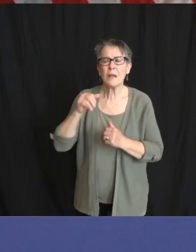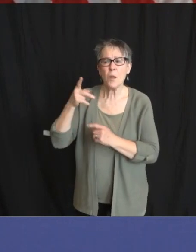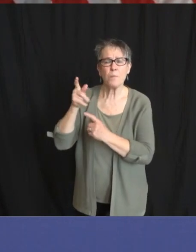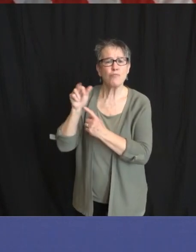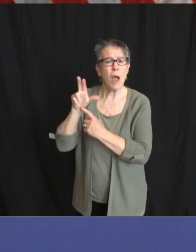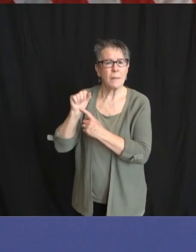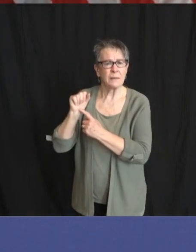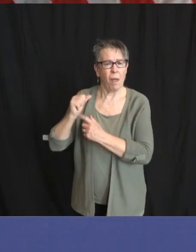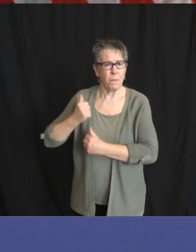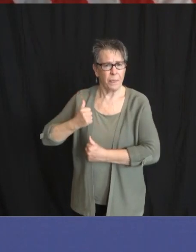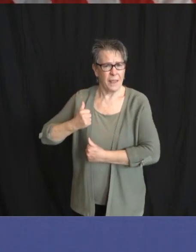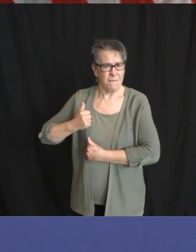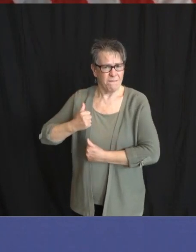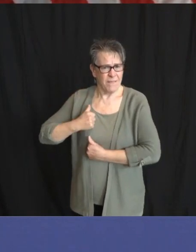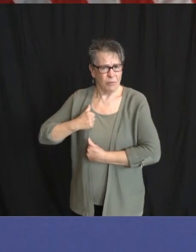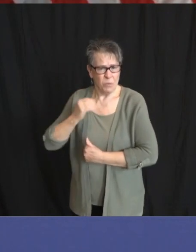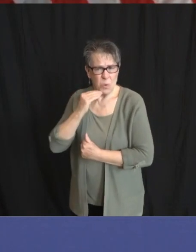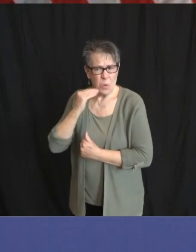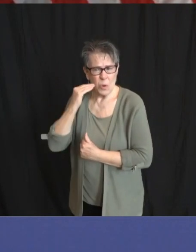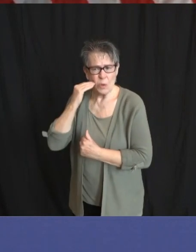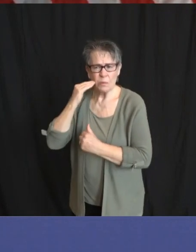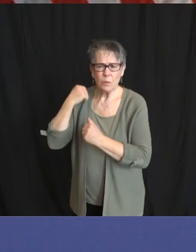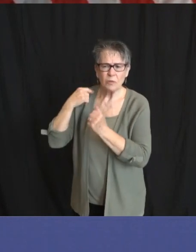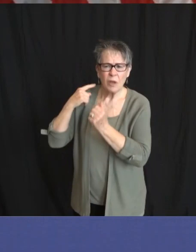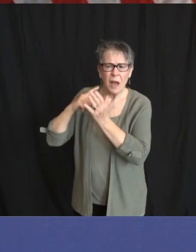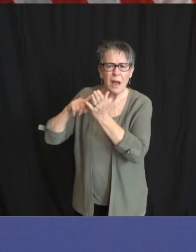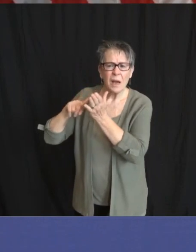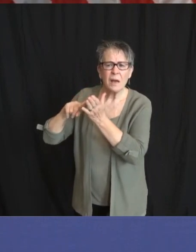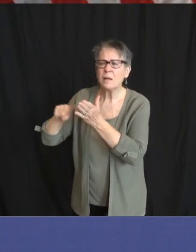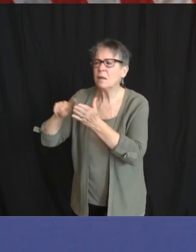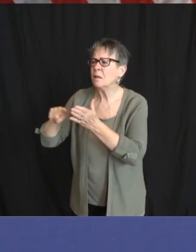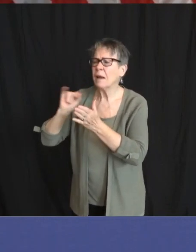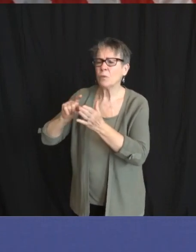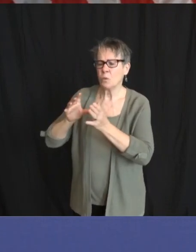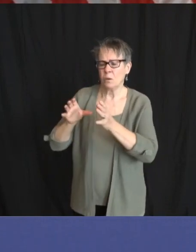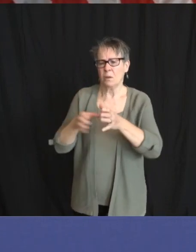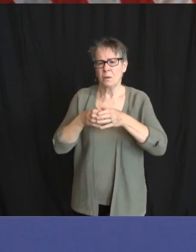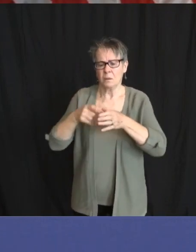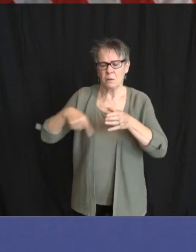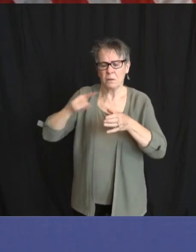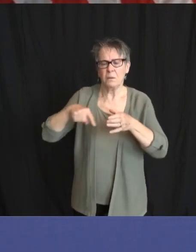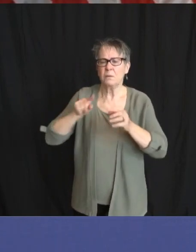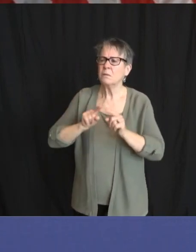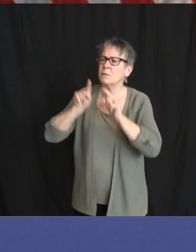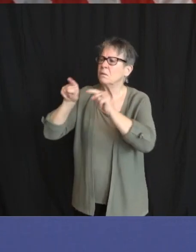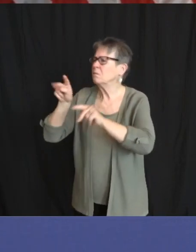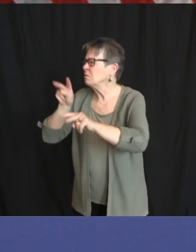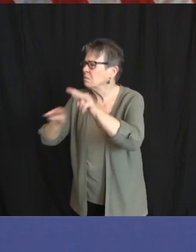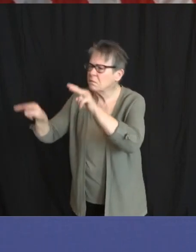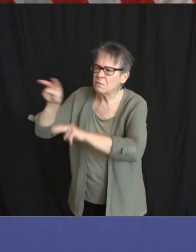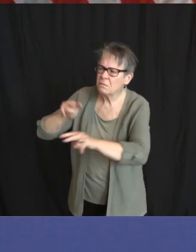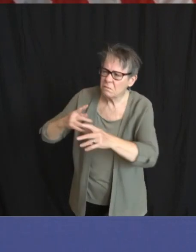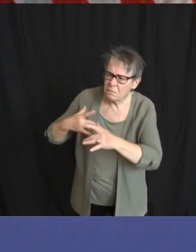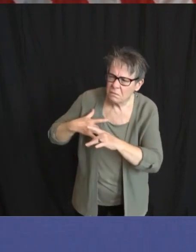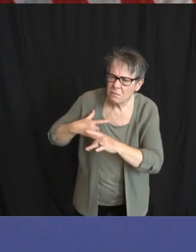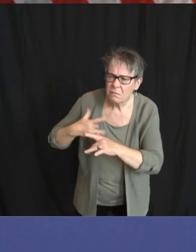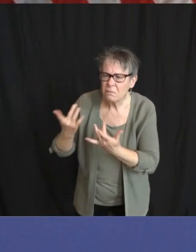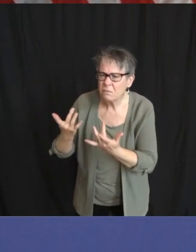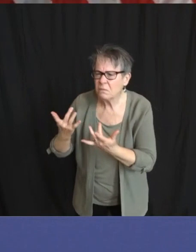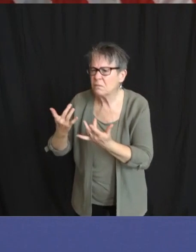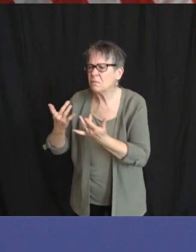not just, as they are in Menlo Park, to plus up the staffing. It's also to help oversee the management, as well as plus up the